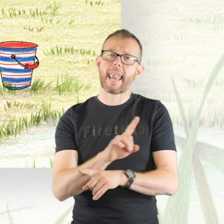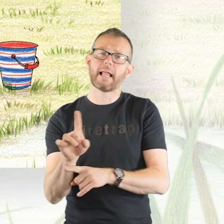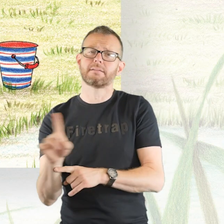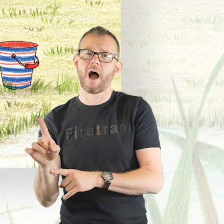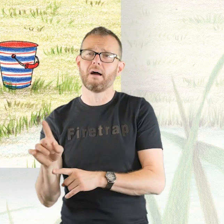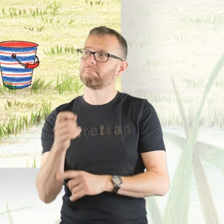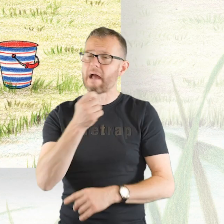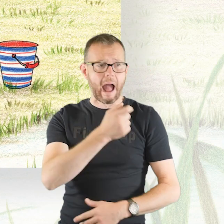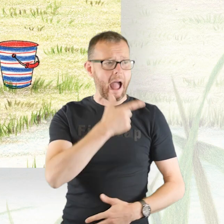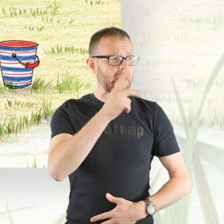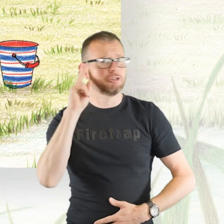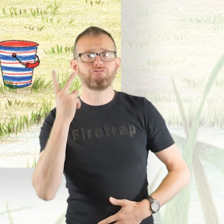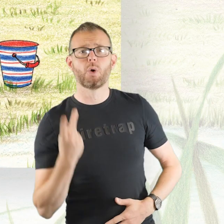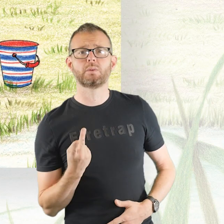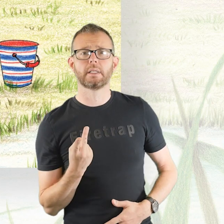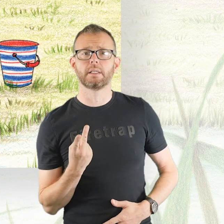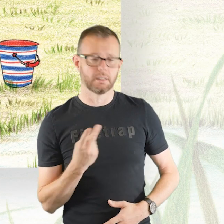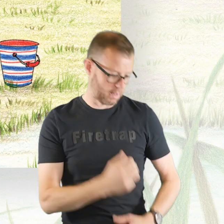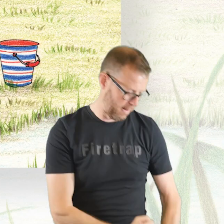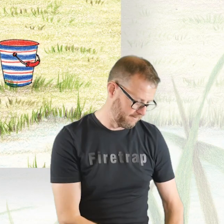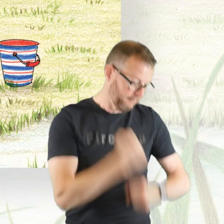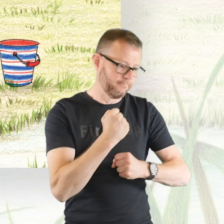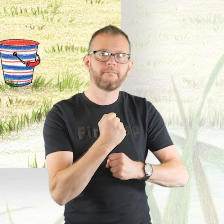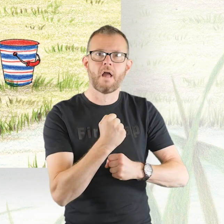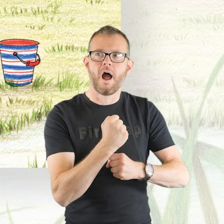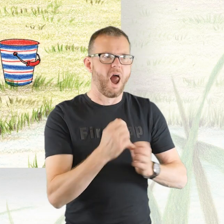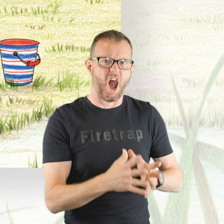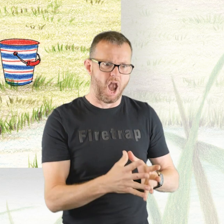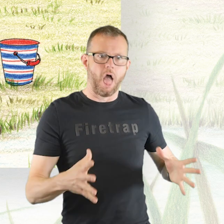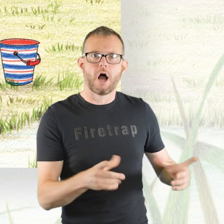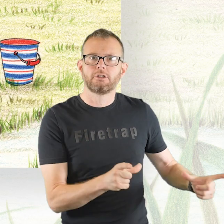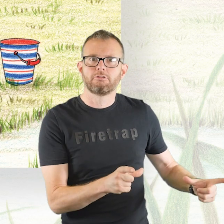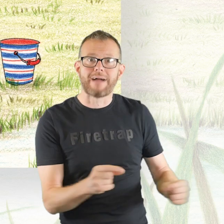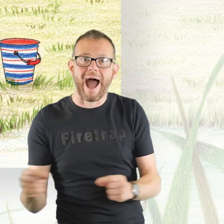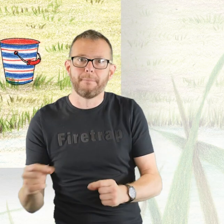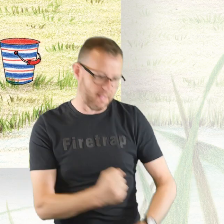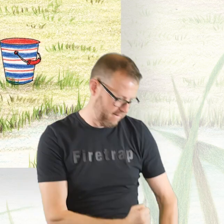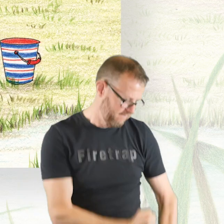Later, Alex and Rosie caught several large crabs.